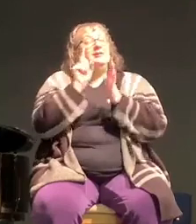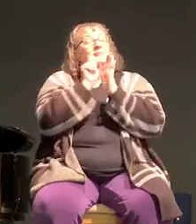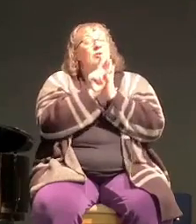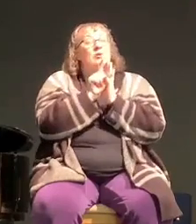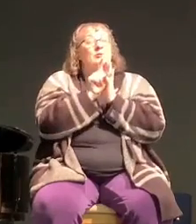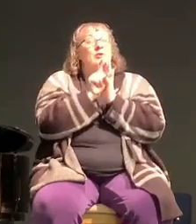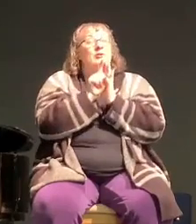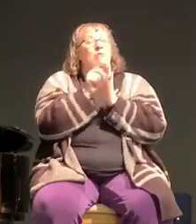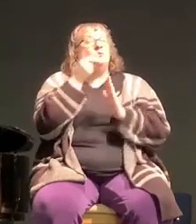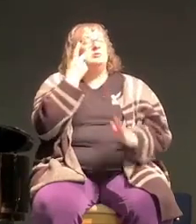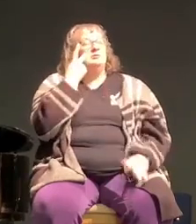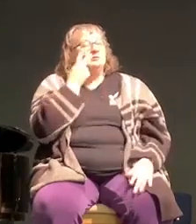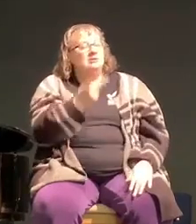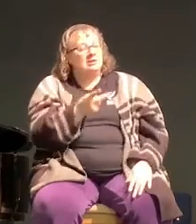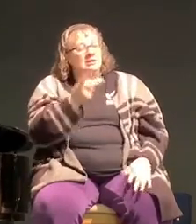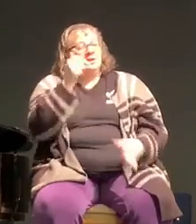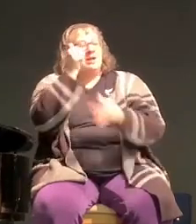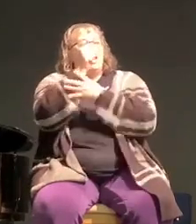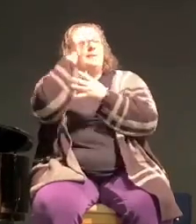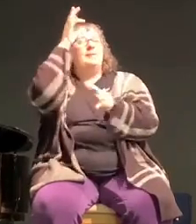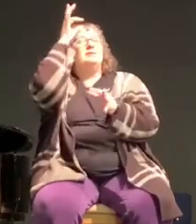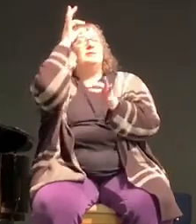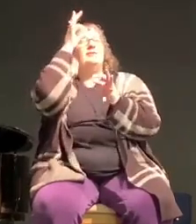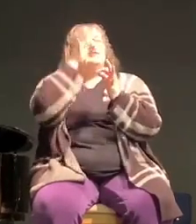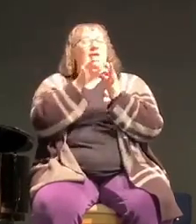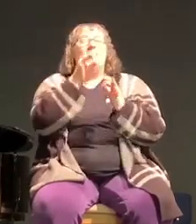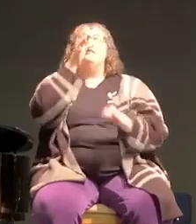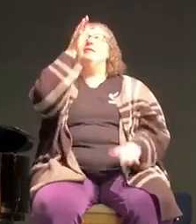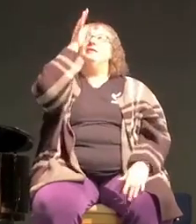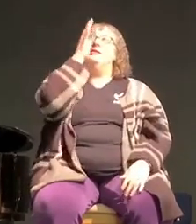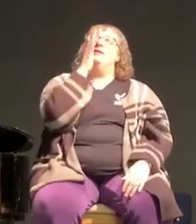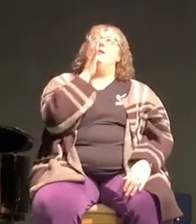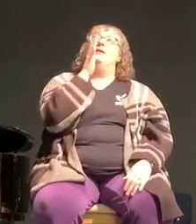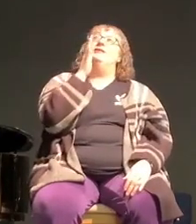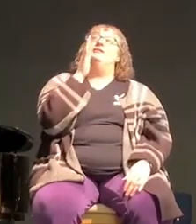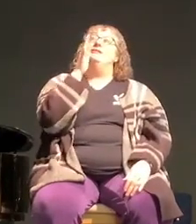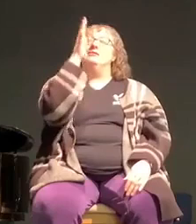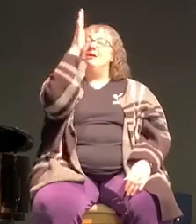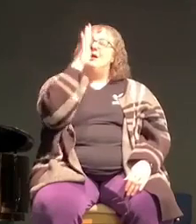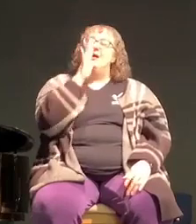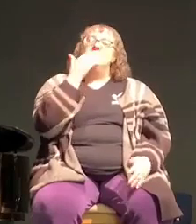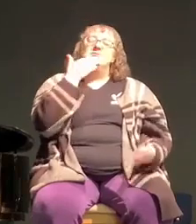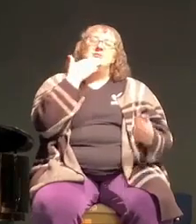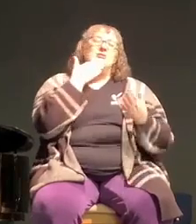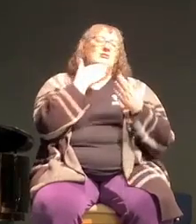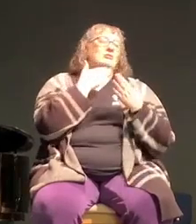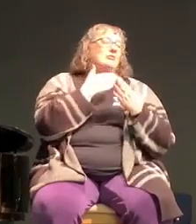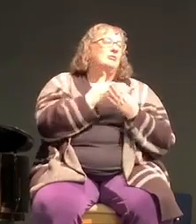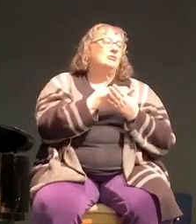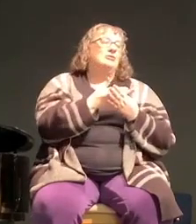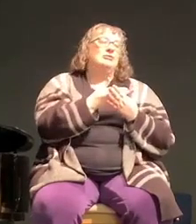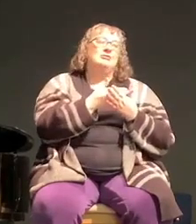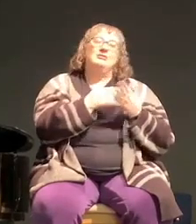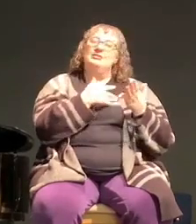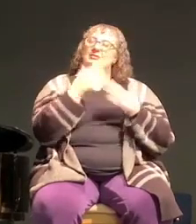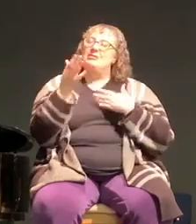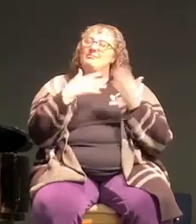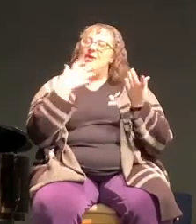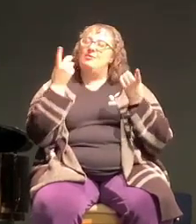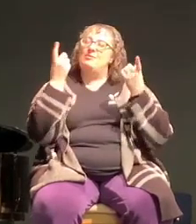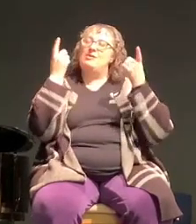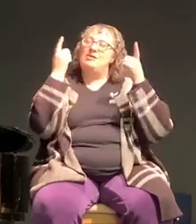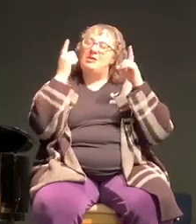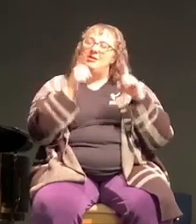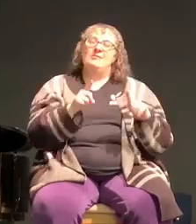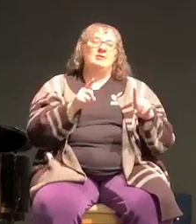moment, we see Abraham's faith in God. That God is so good that no matter what